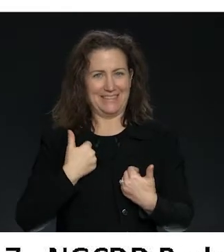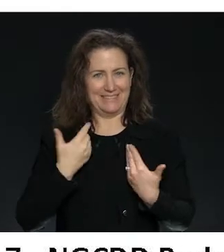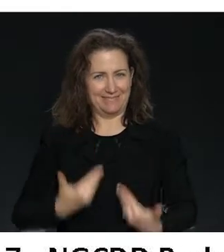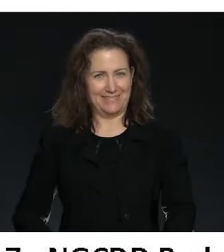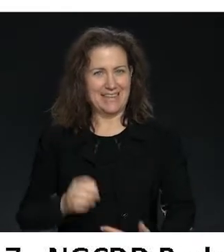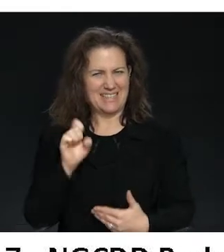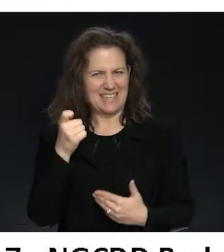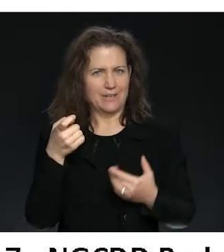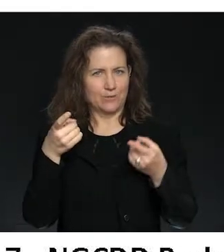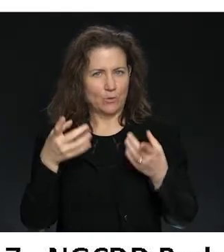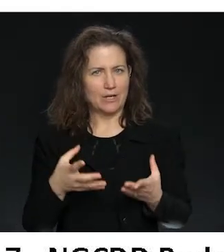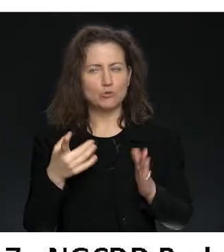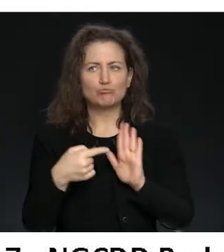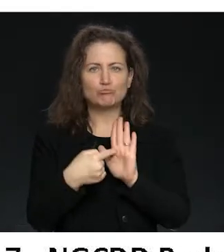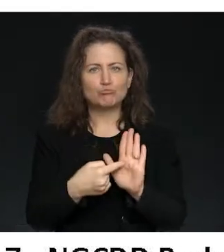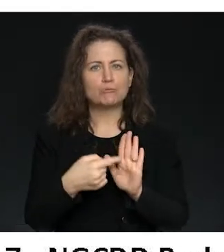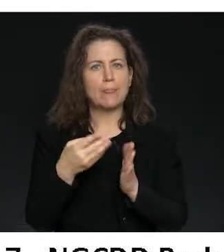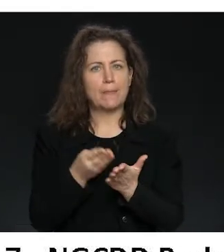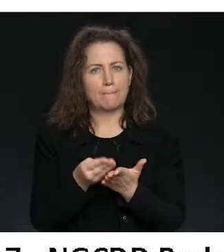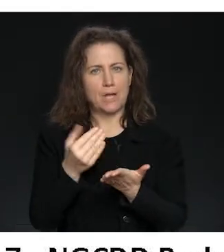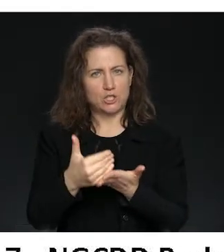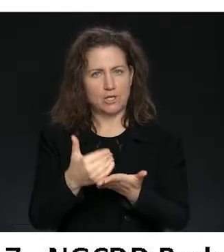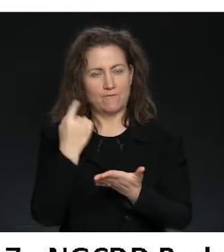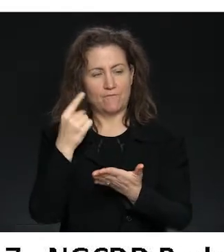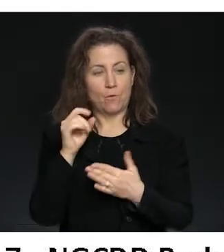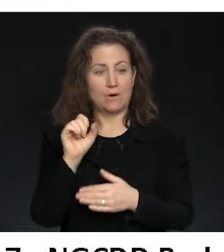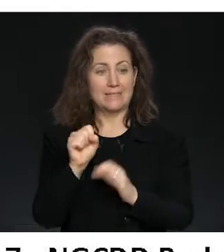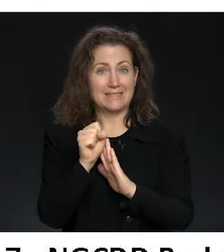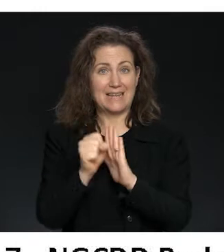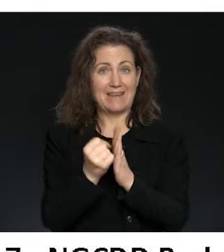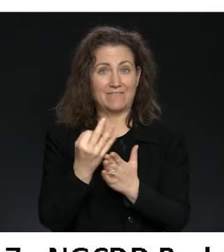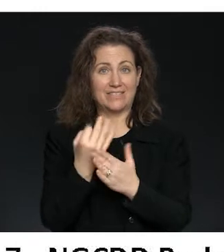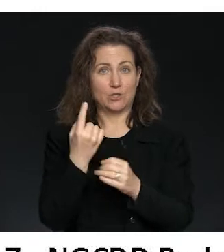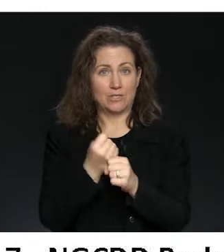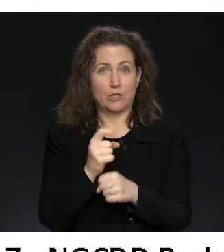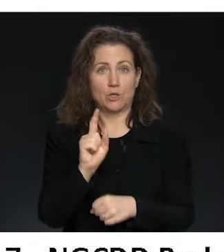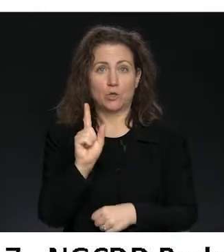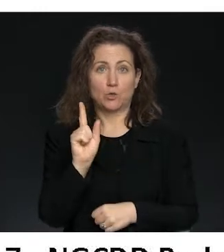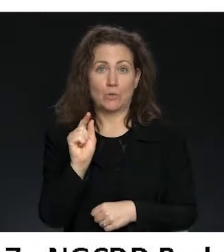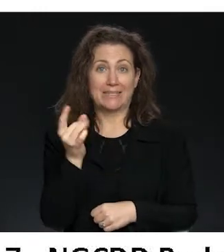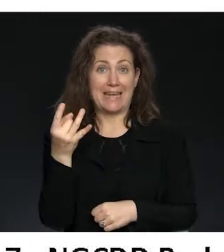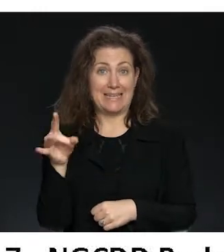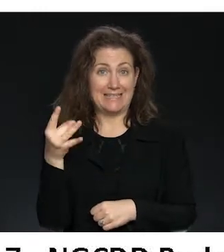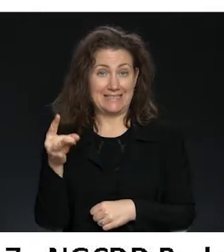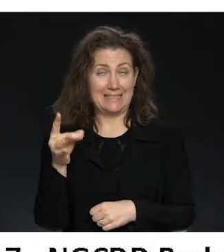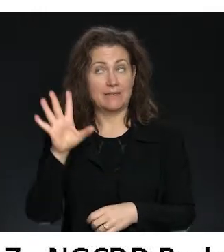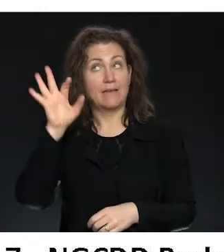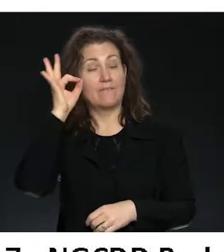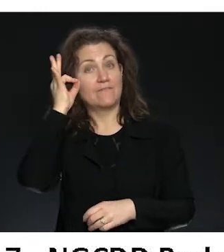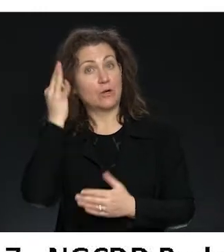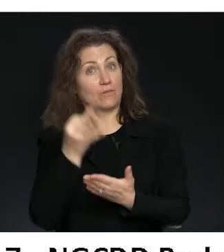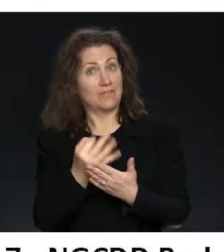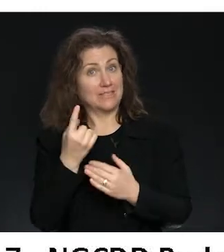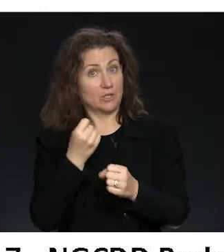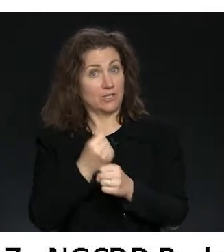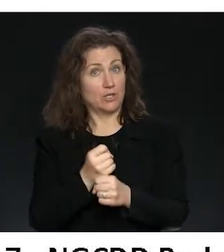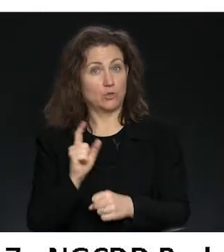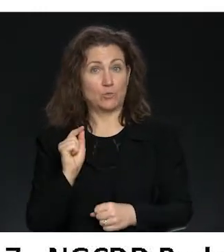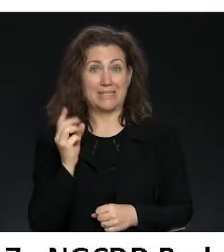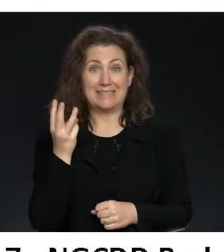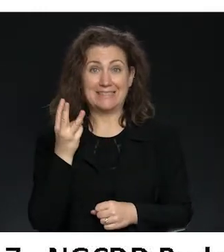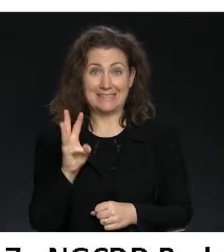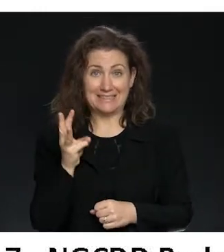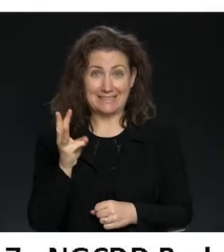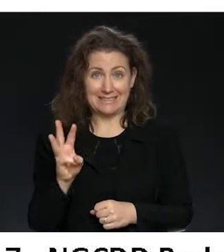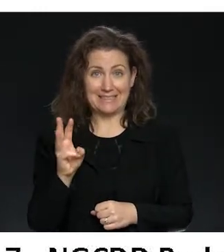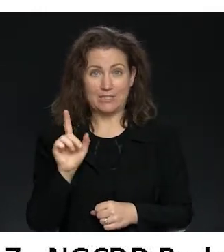for state fiscal year 2018, federal fiscal year 2016,